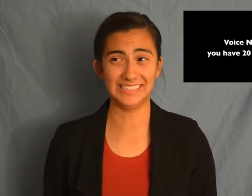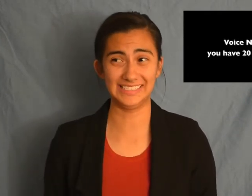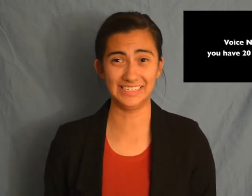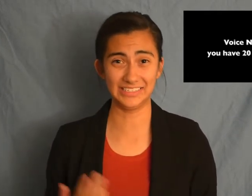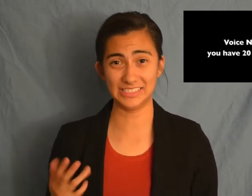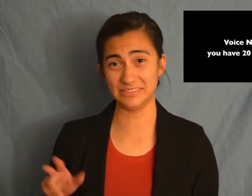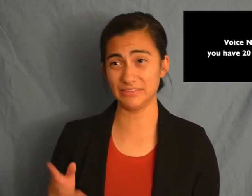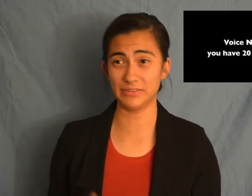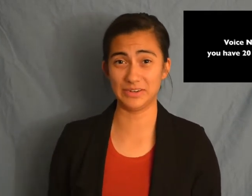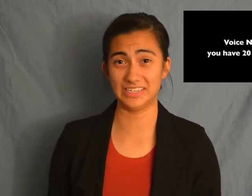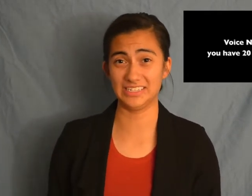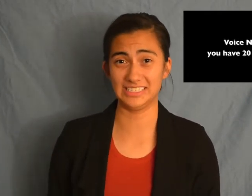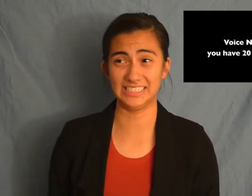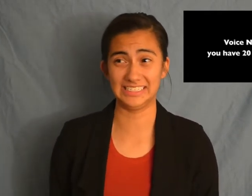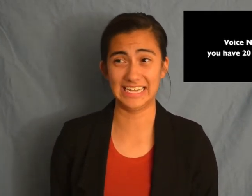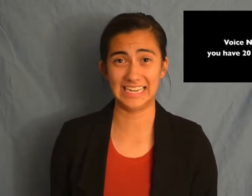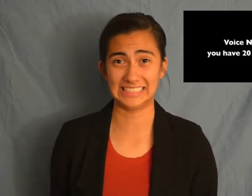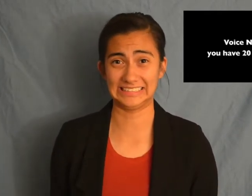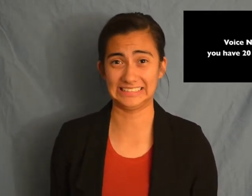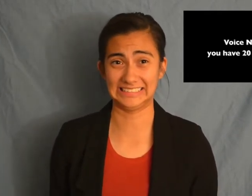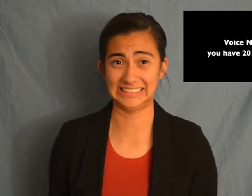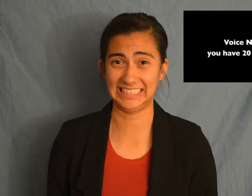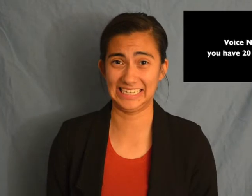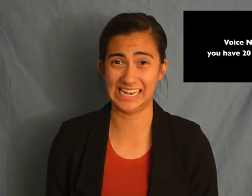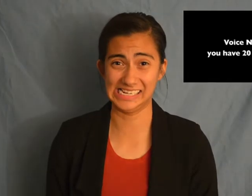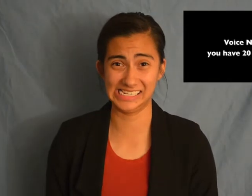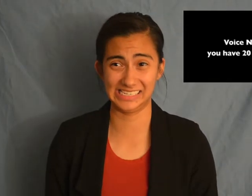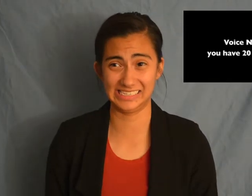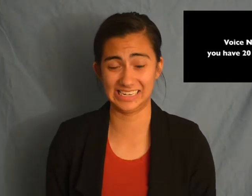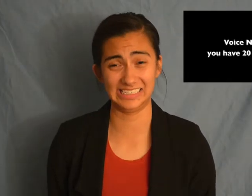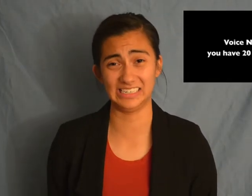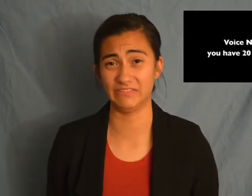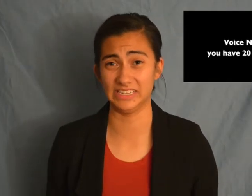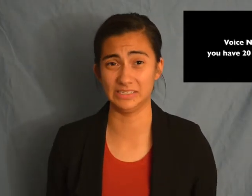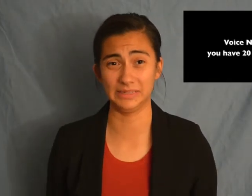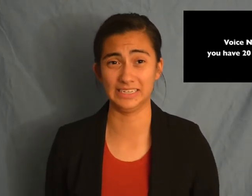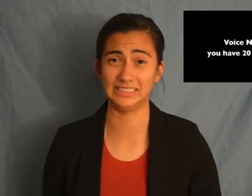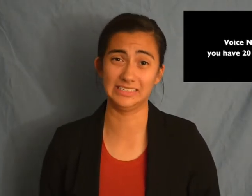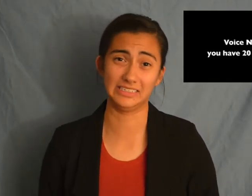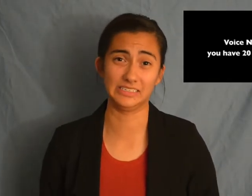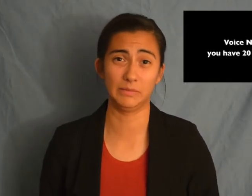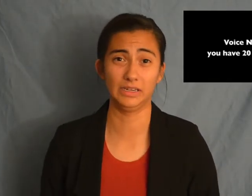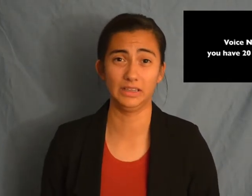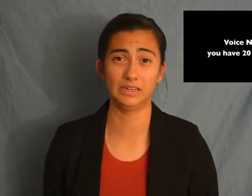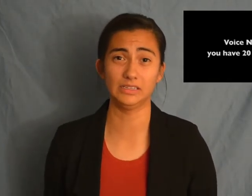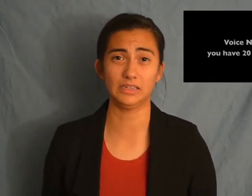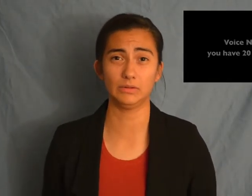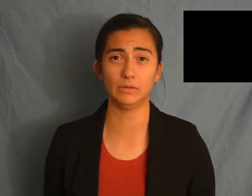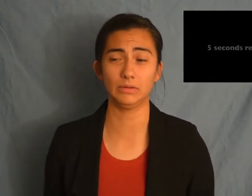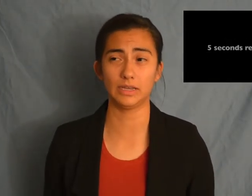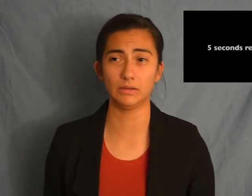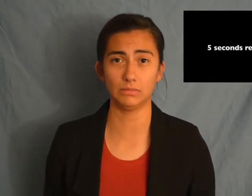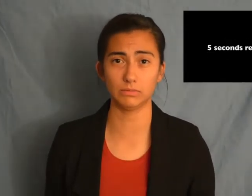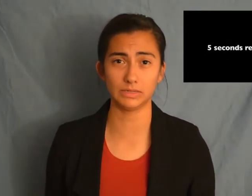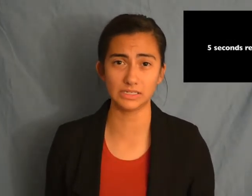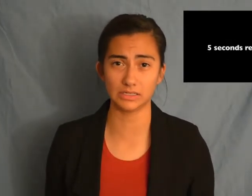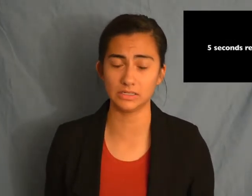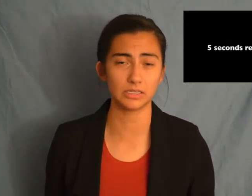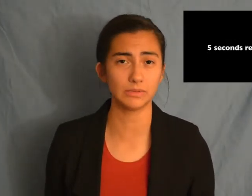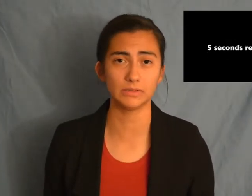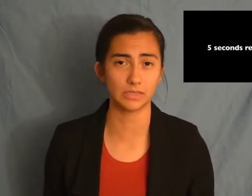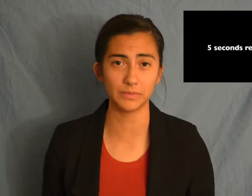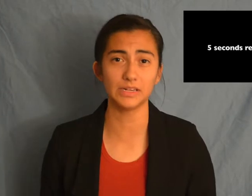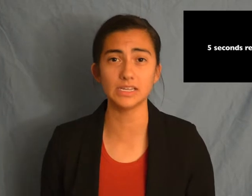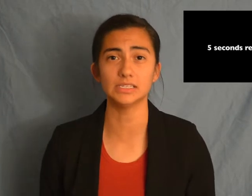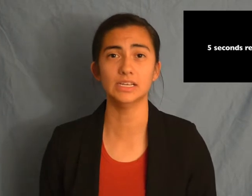So he looks in the rearview mirror and he tells the nun, "Hey, I need to confess something. I need to tell you something." And the nun's like, "Oh, okay. Well, what is it? You can